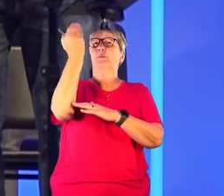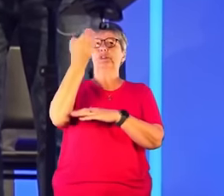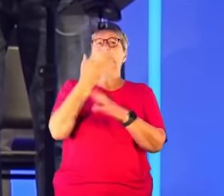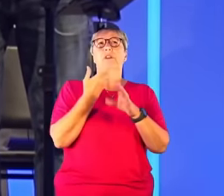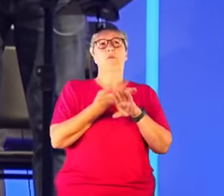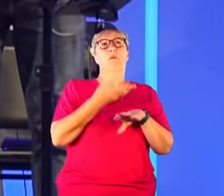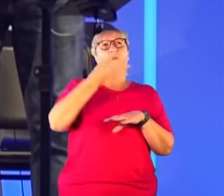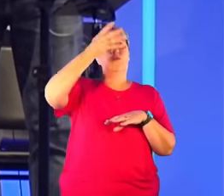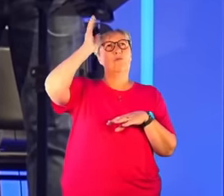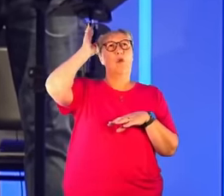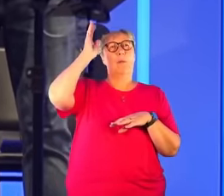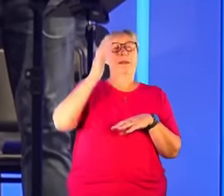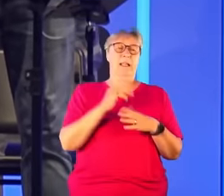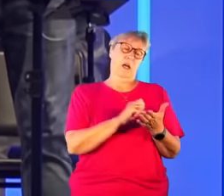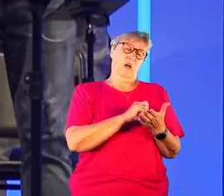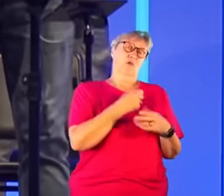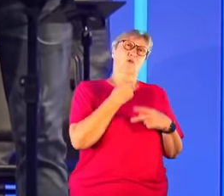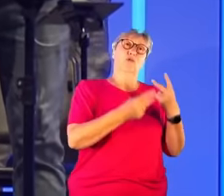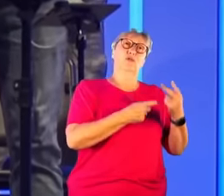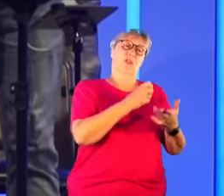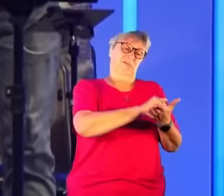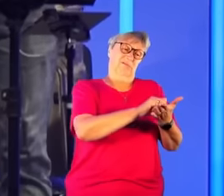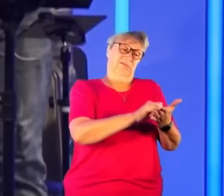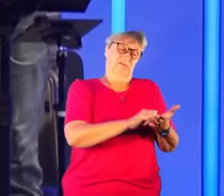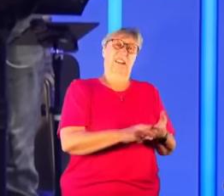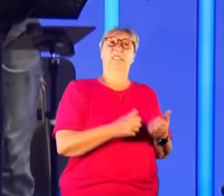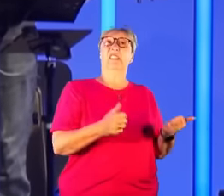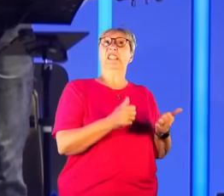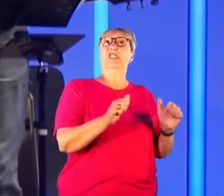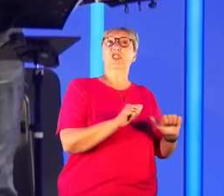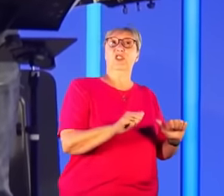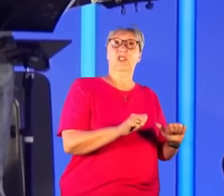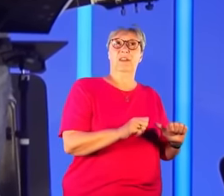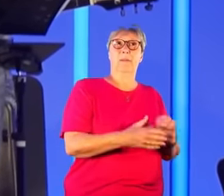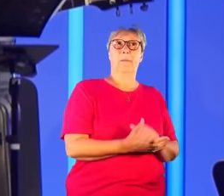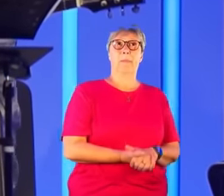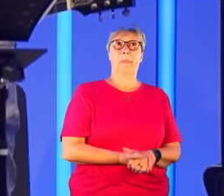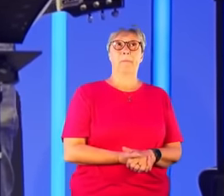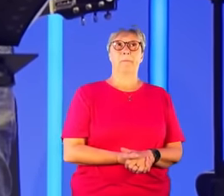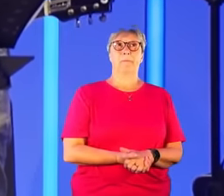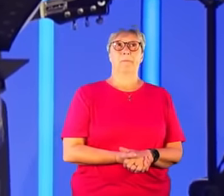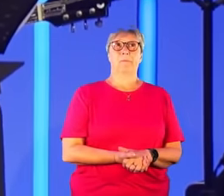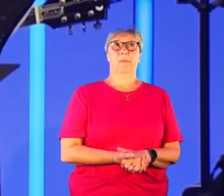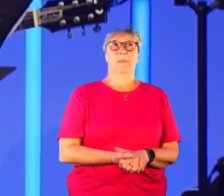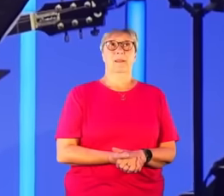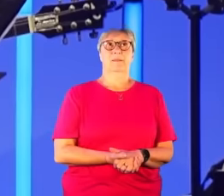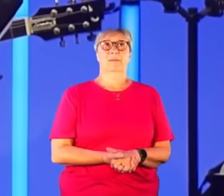still hadn't quite finished the song, and it's quite daring to even road test,